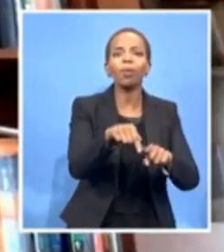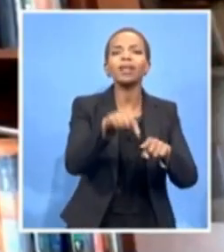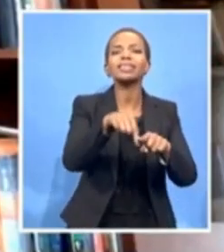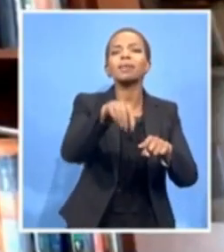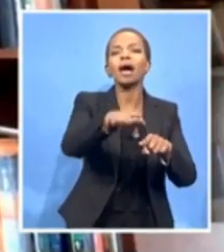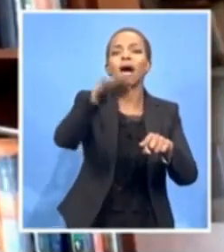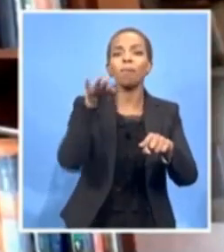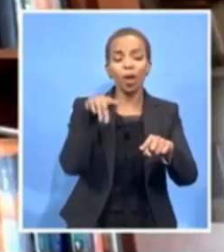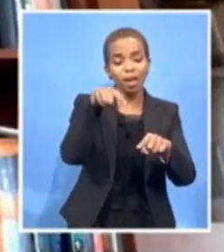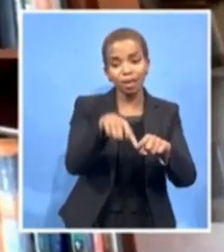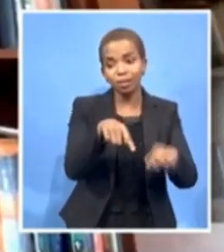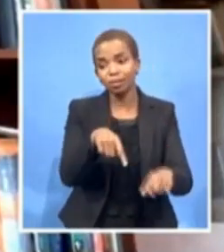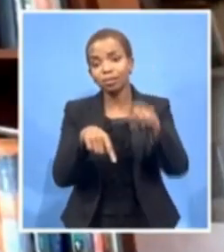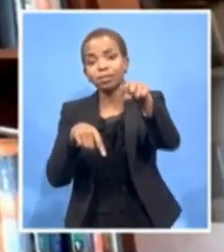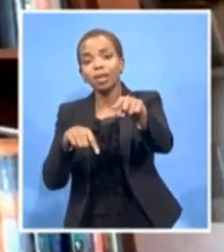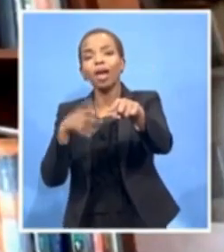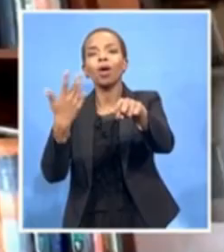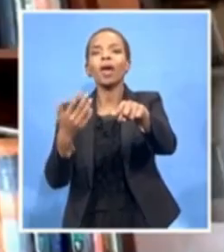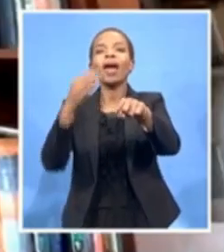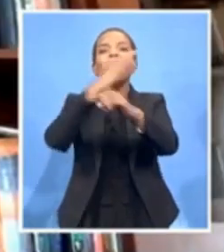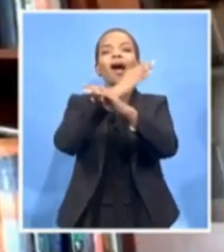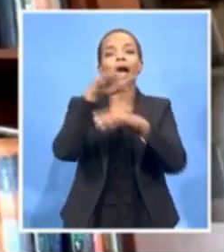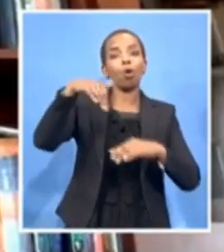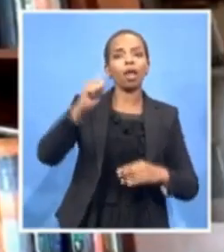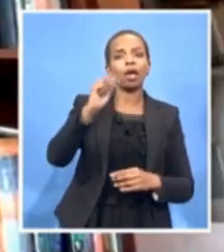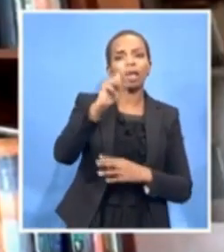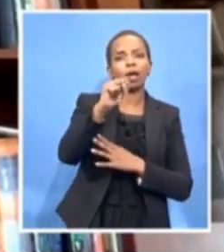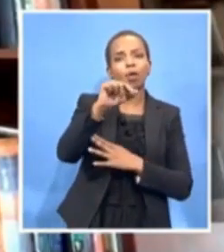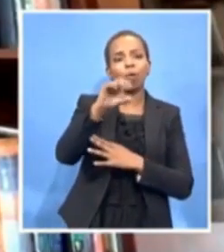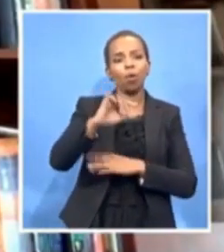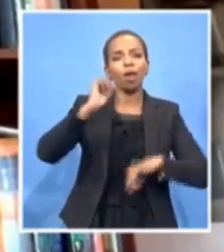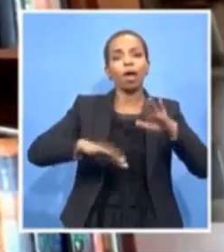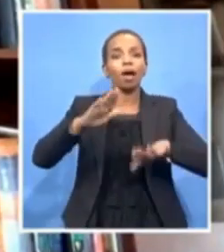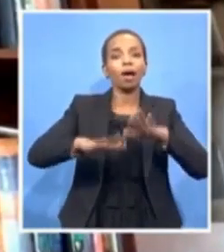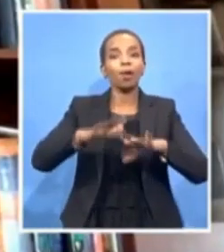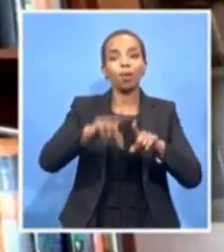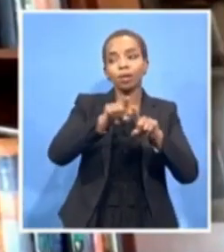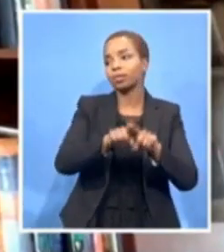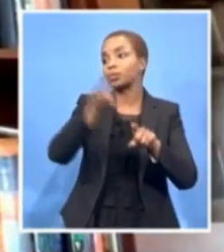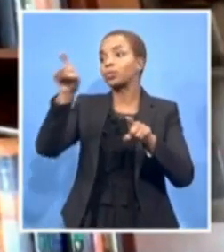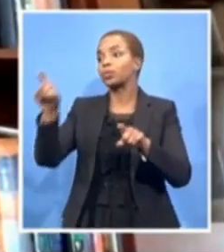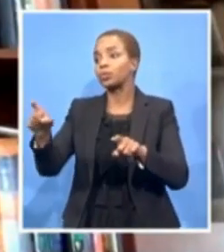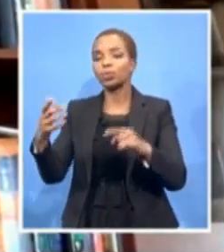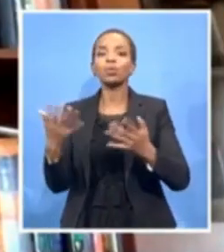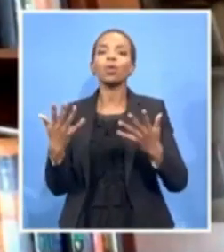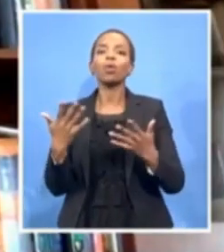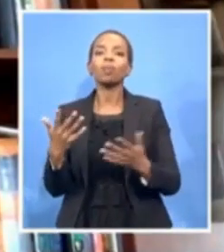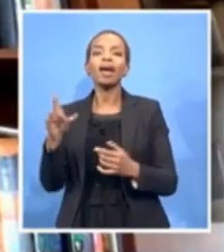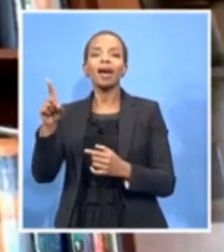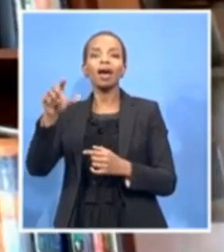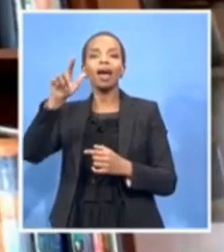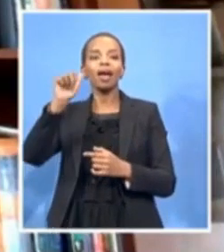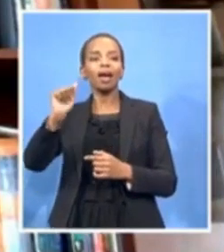and from Angola to Equatorial Guinea, and from Equatorial Guinea I can move to Malawi and Zambia and have a detour